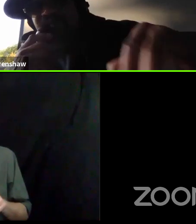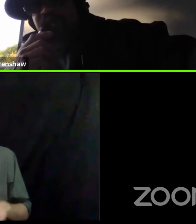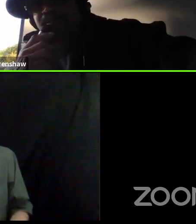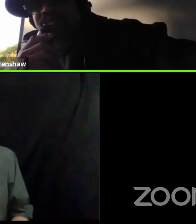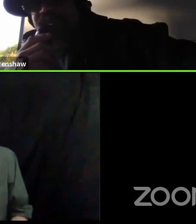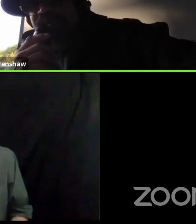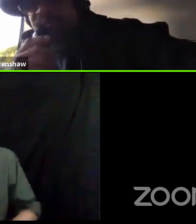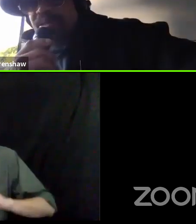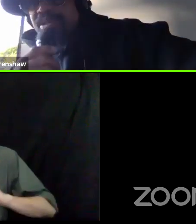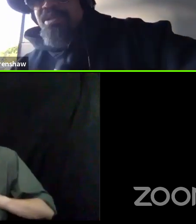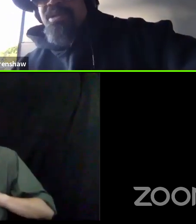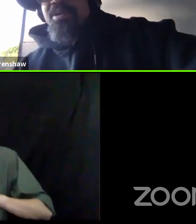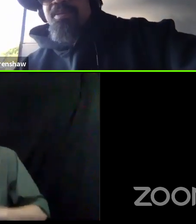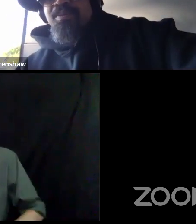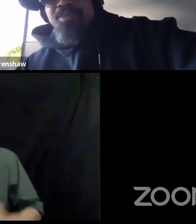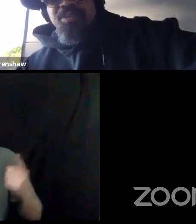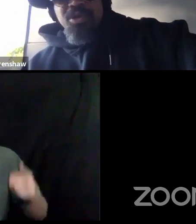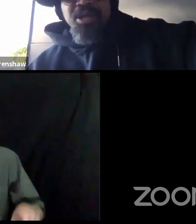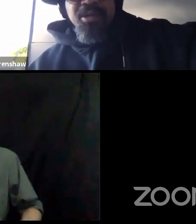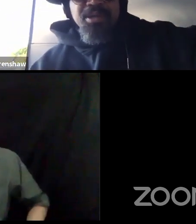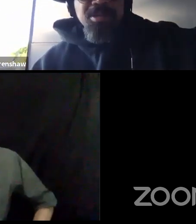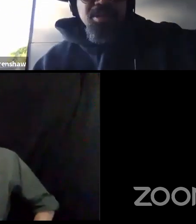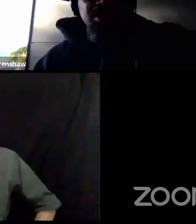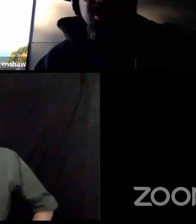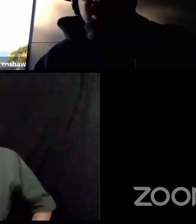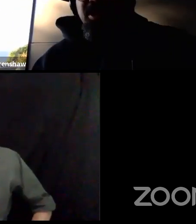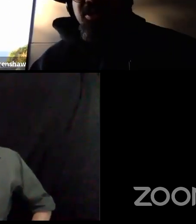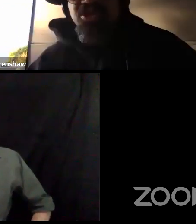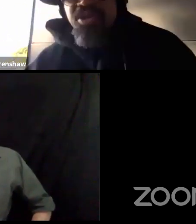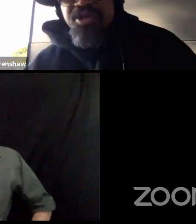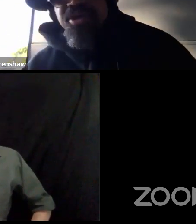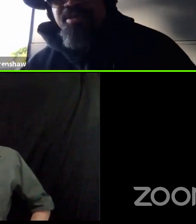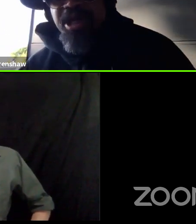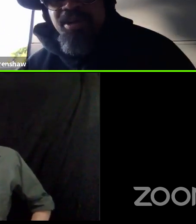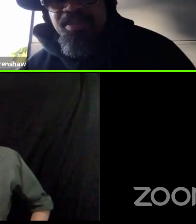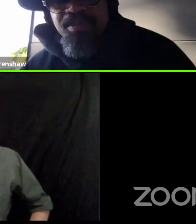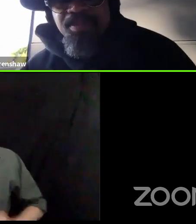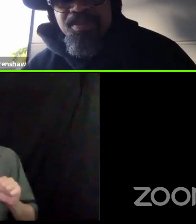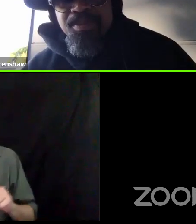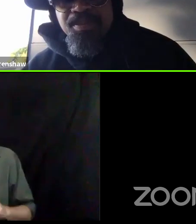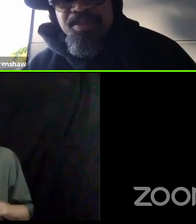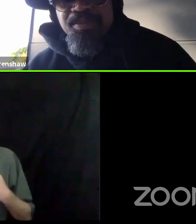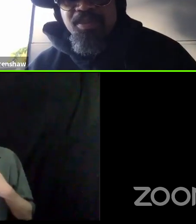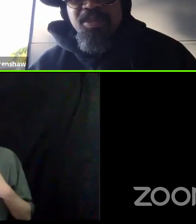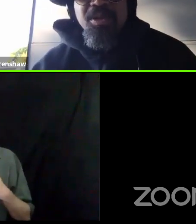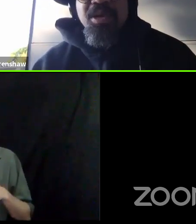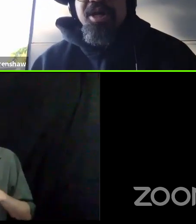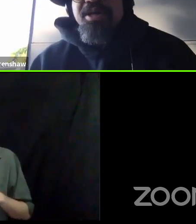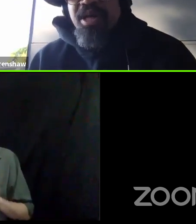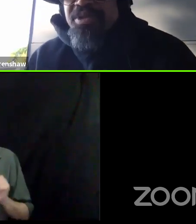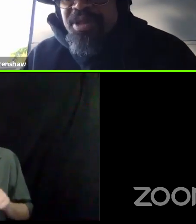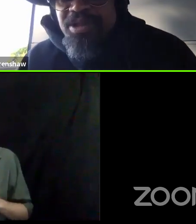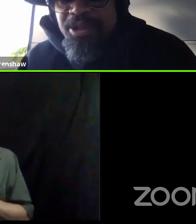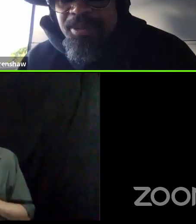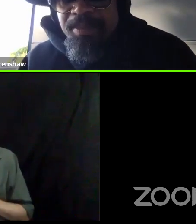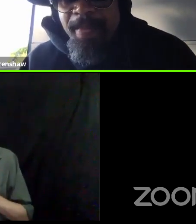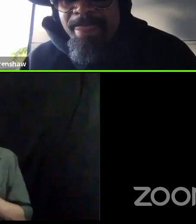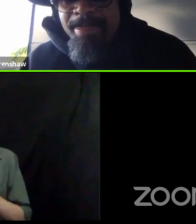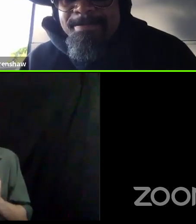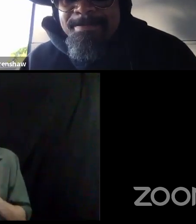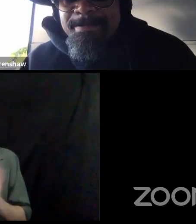and see what happens then? Okay. Okay. So can you hear me now? Yeah, we can hear you. Everything is